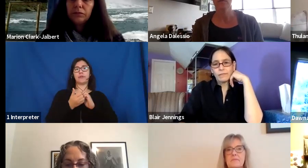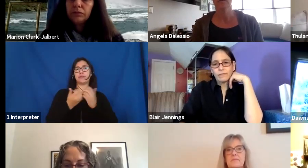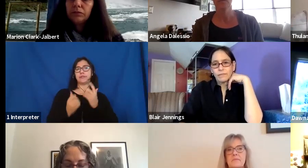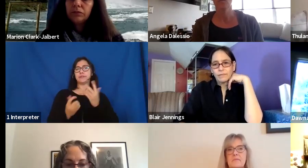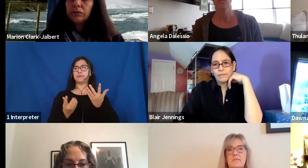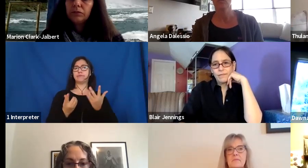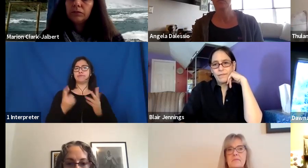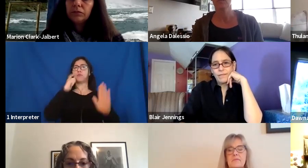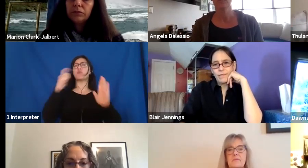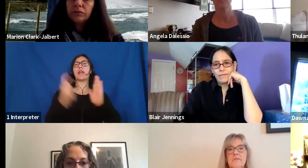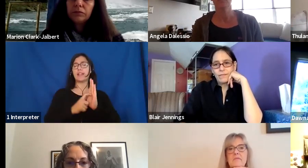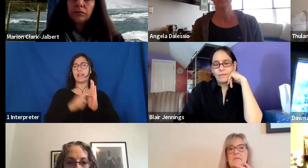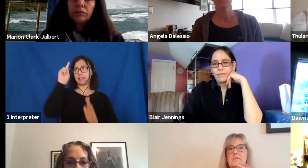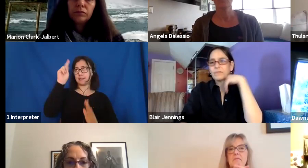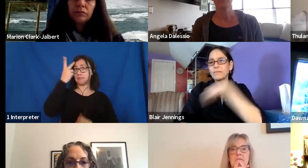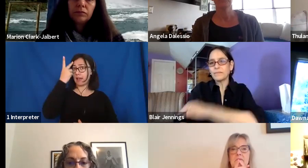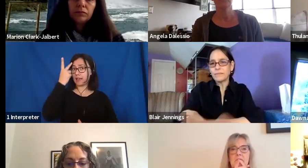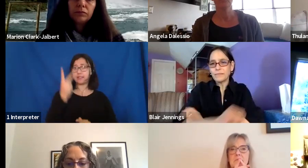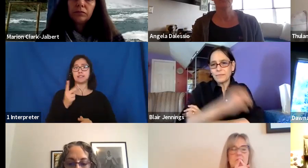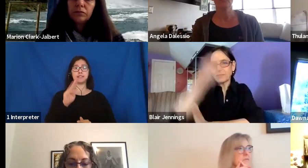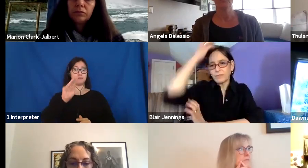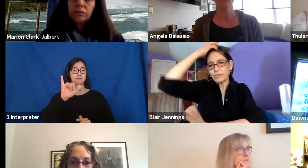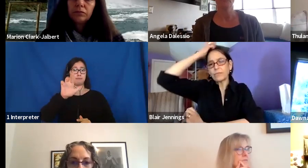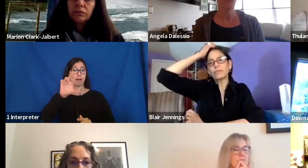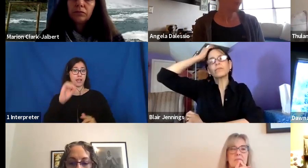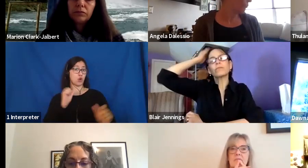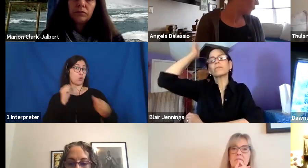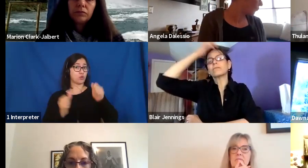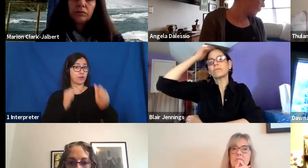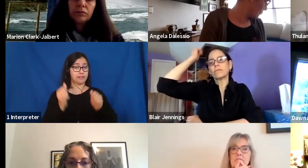and harassment. And so,